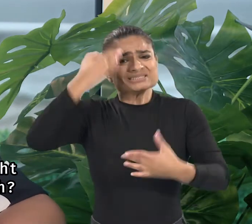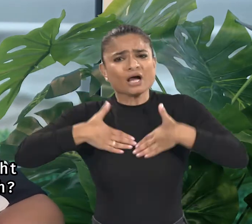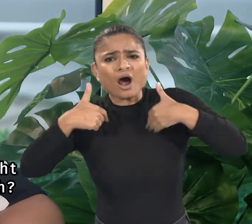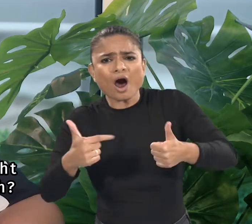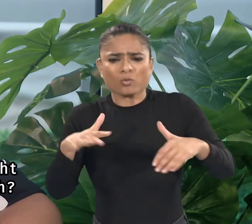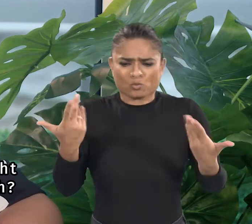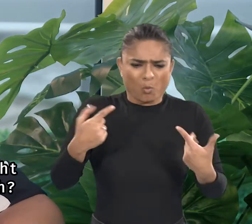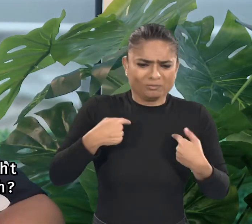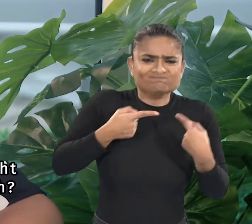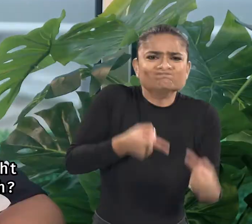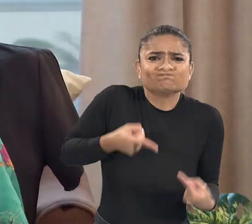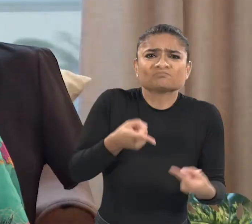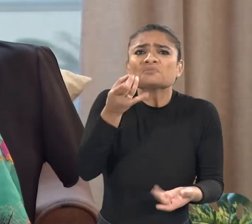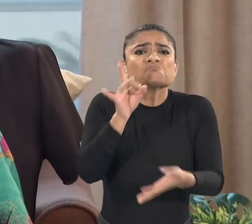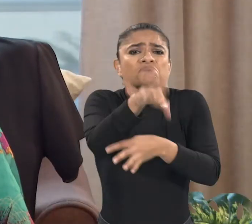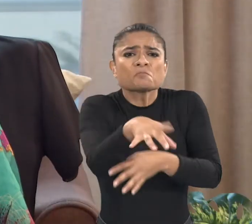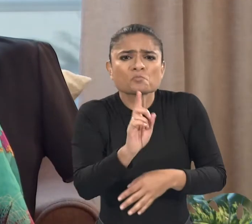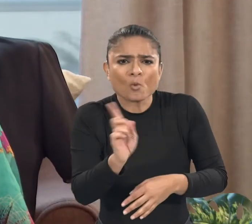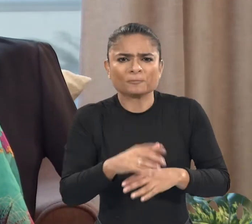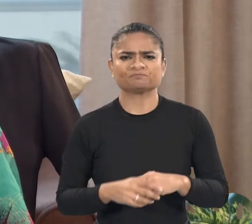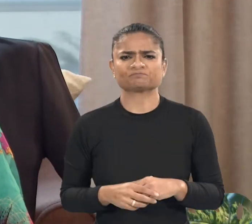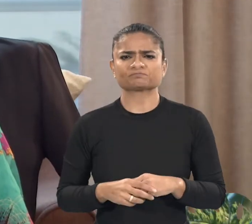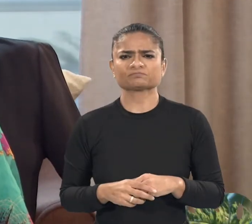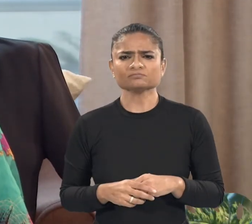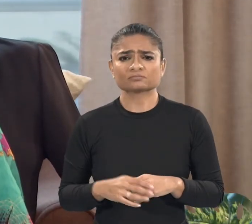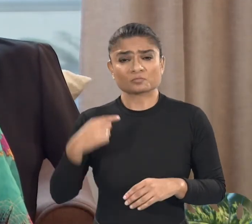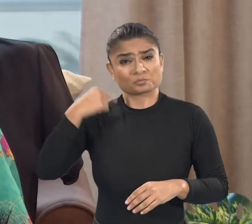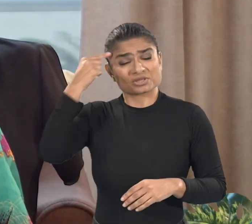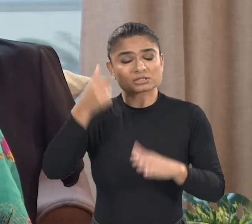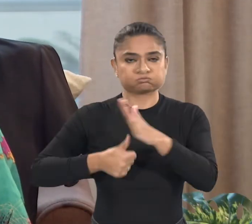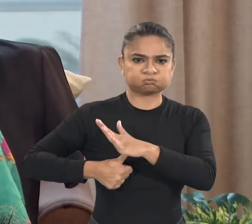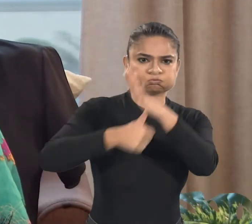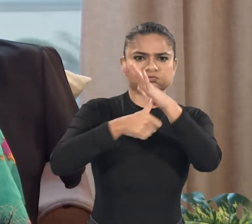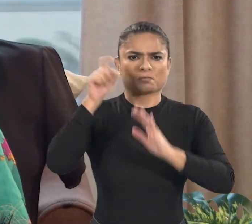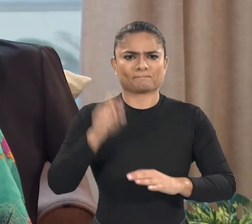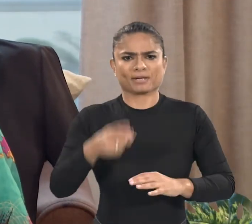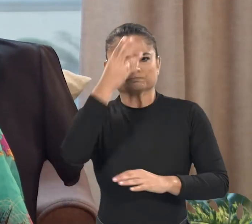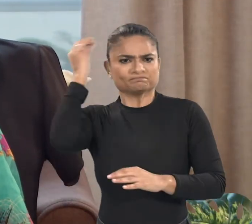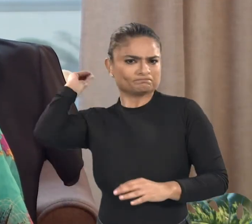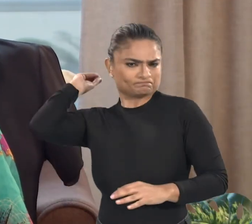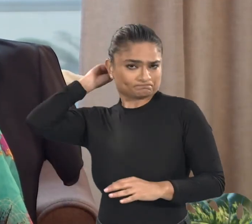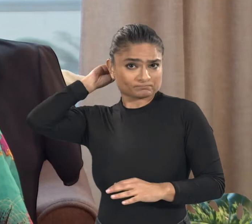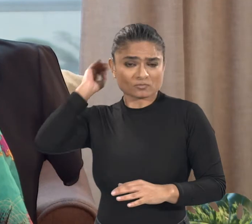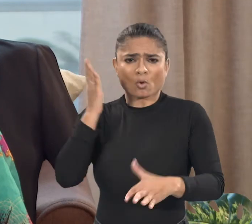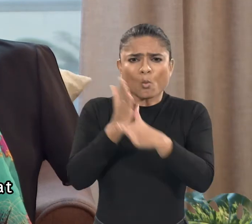with, their mental health? Well, I think primarily what has worked for me over the